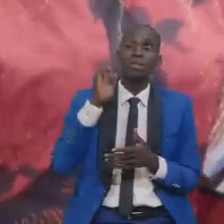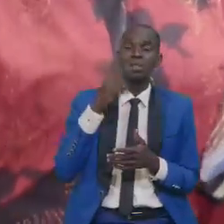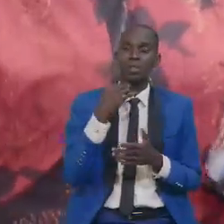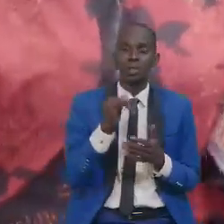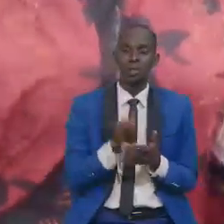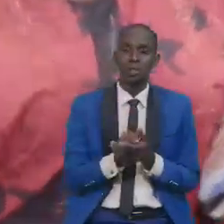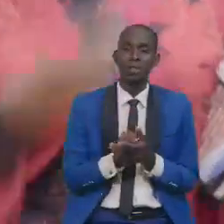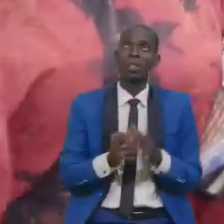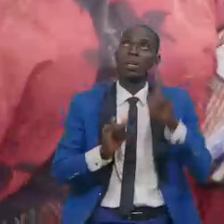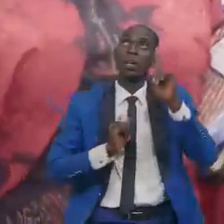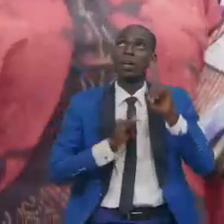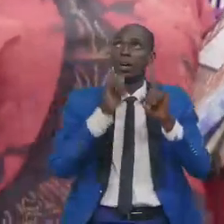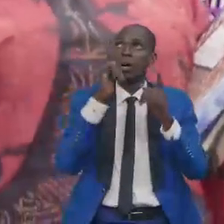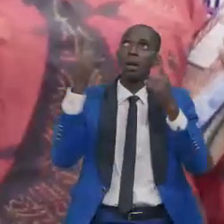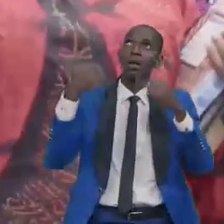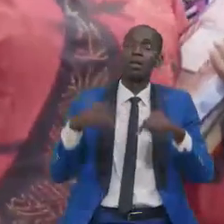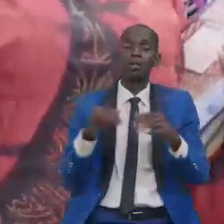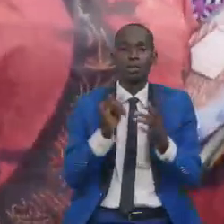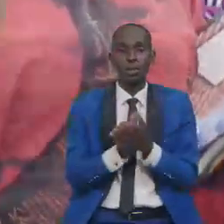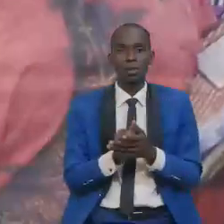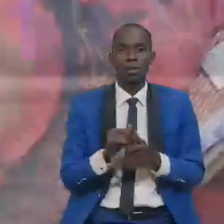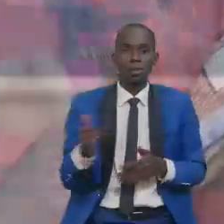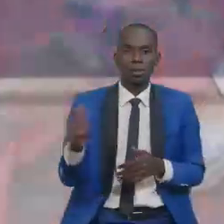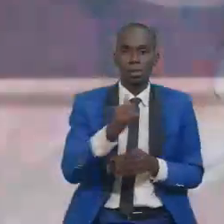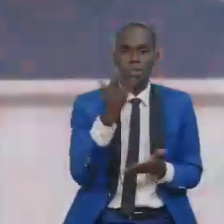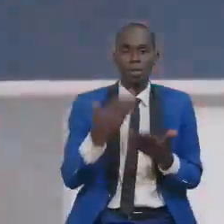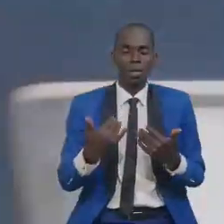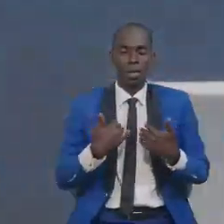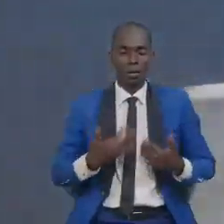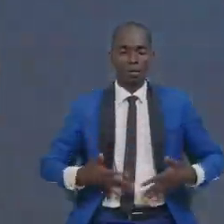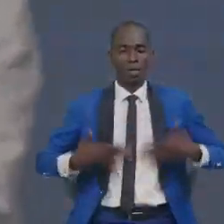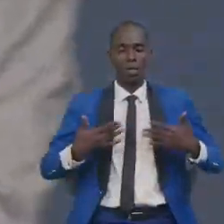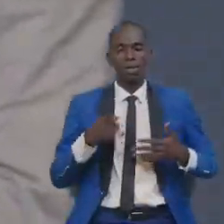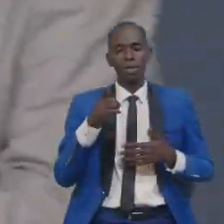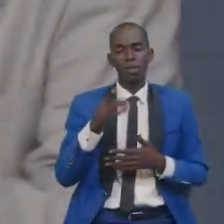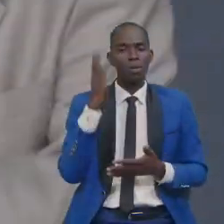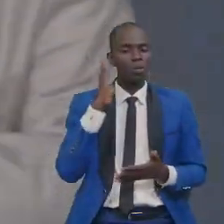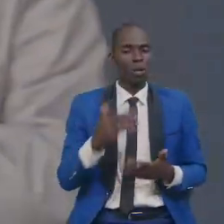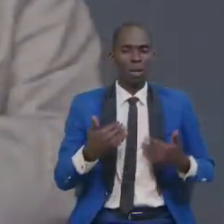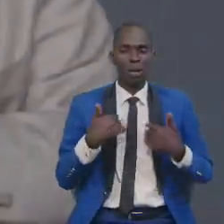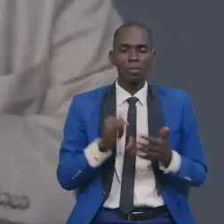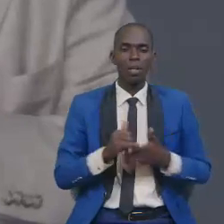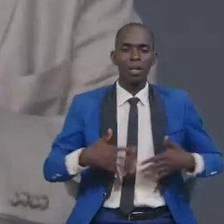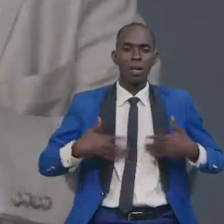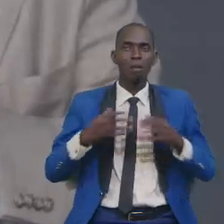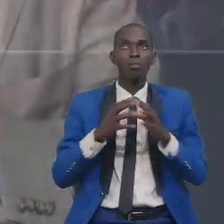that they might have life and a day might have that life abundantly